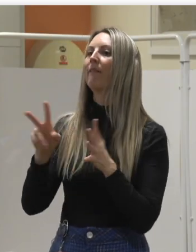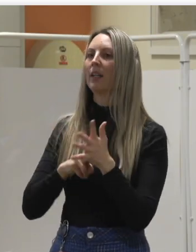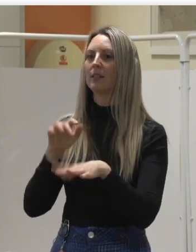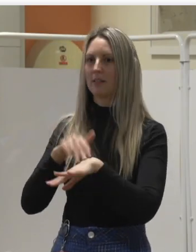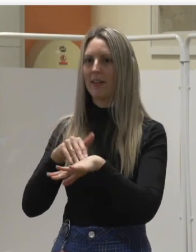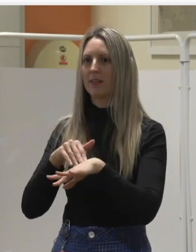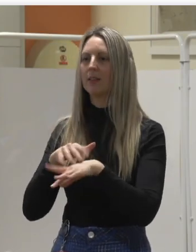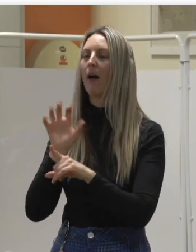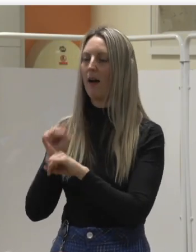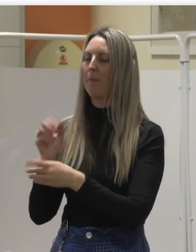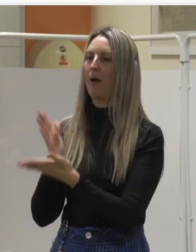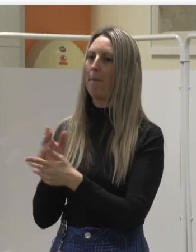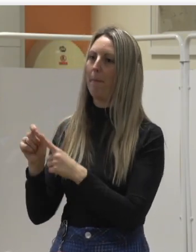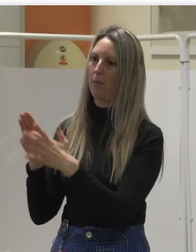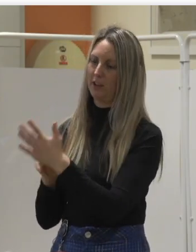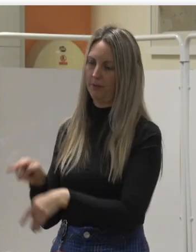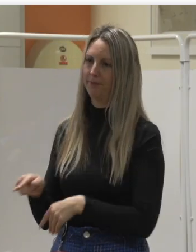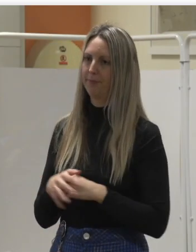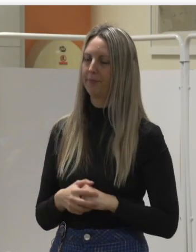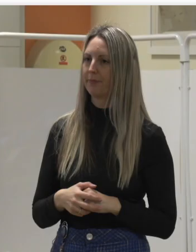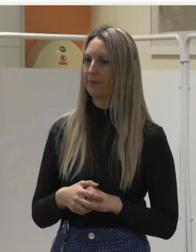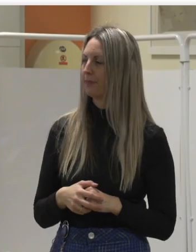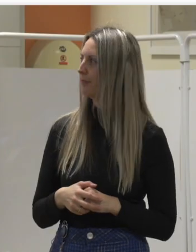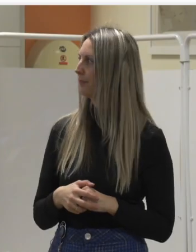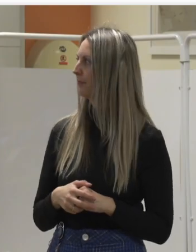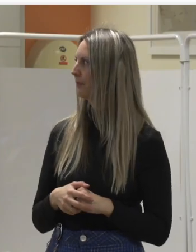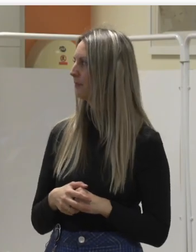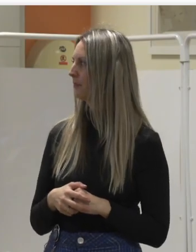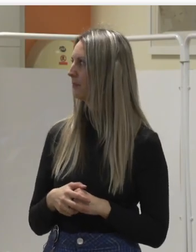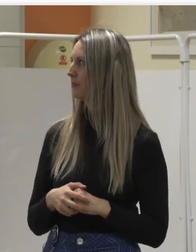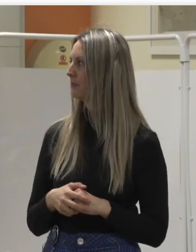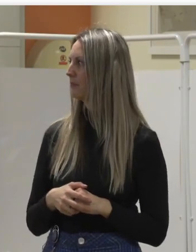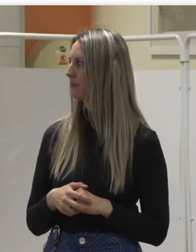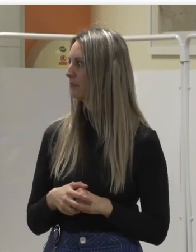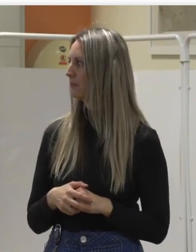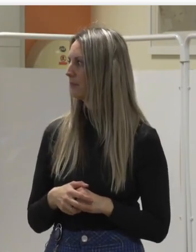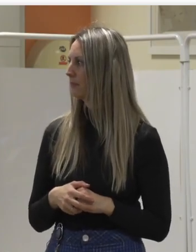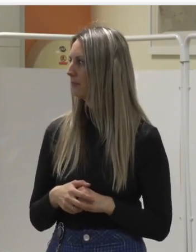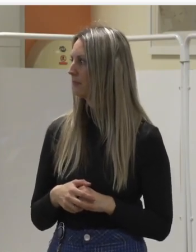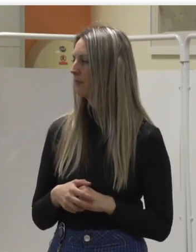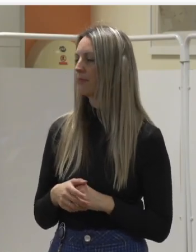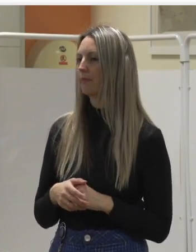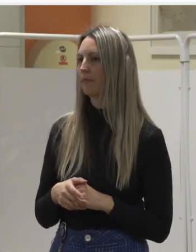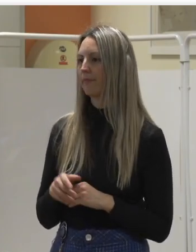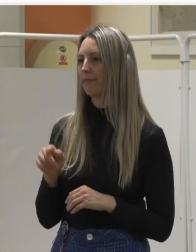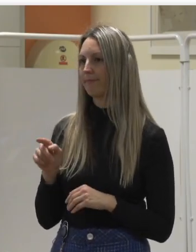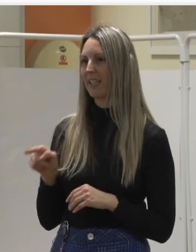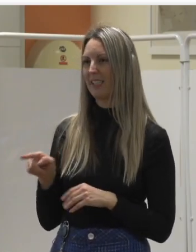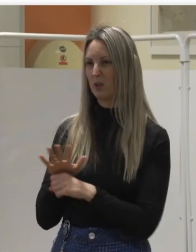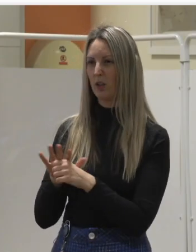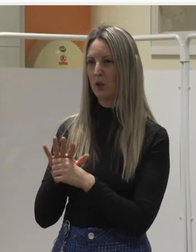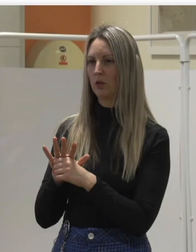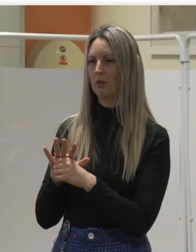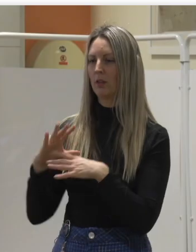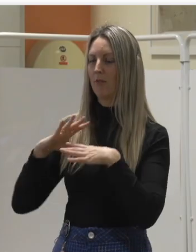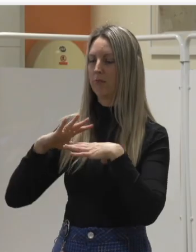about treatment, medication, but this is an inflammatory condition which drains the energy levels down. Again, fatigue is